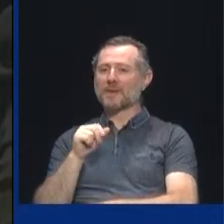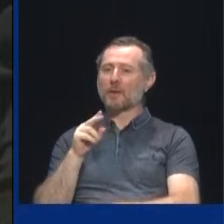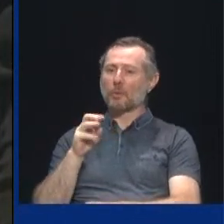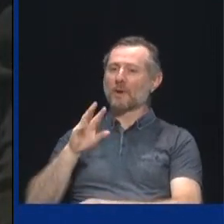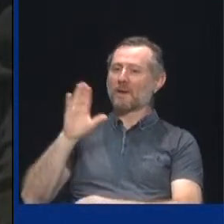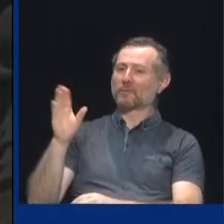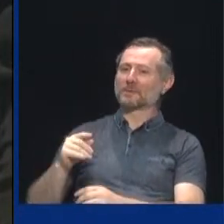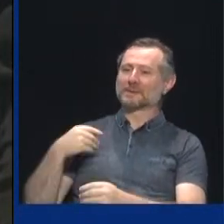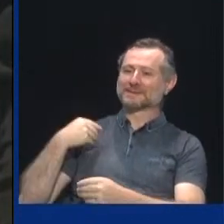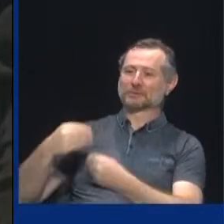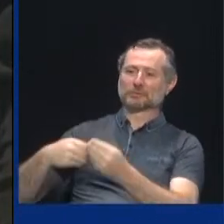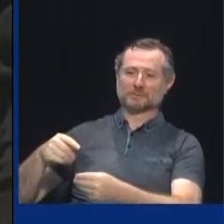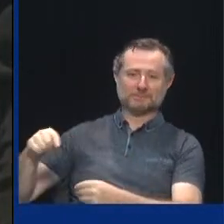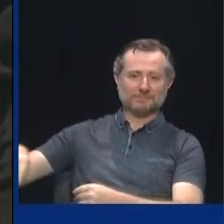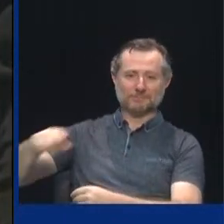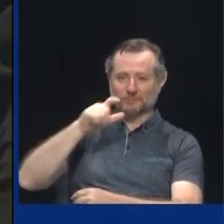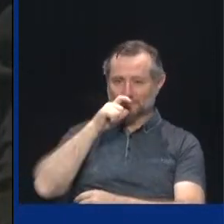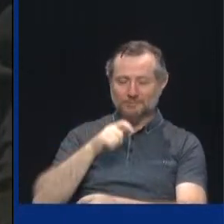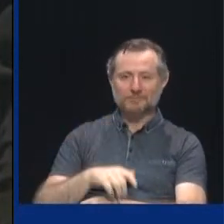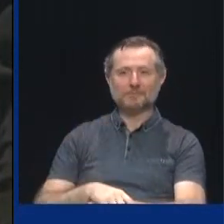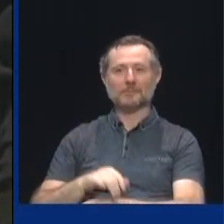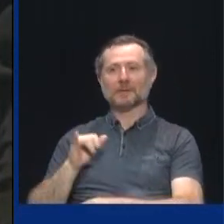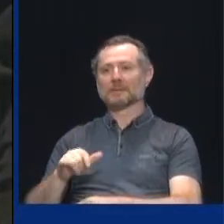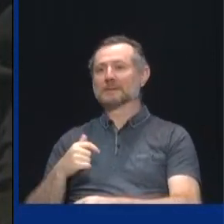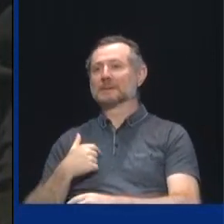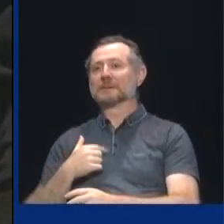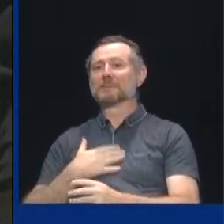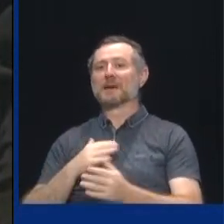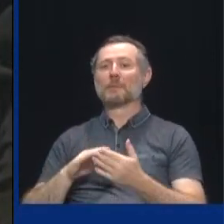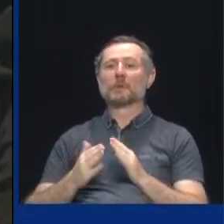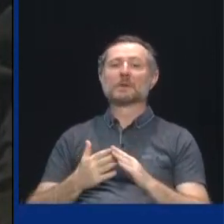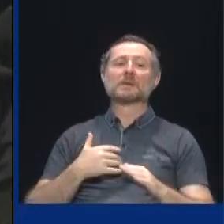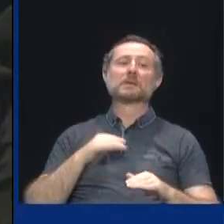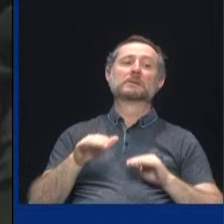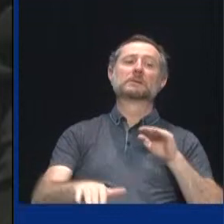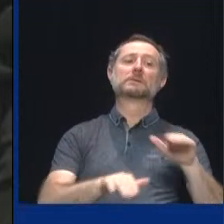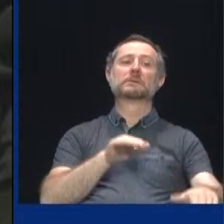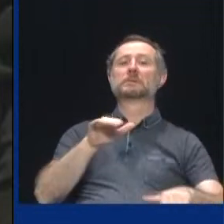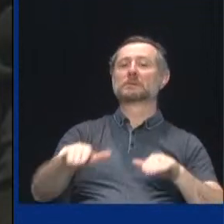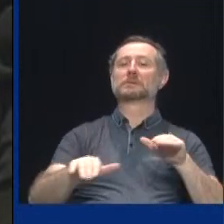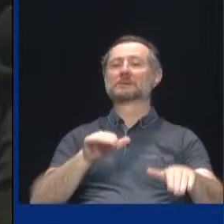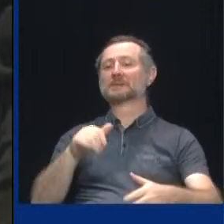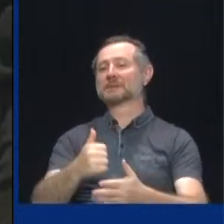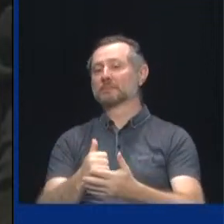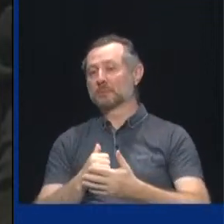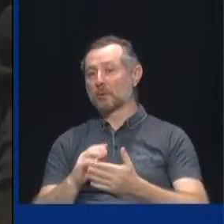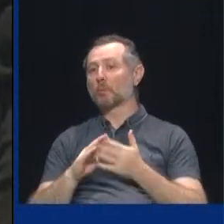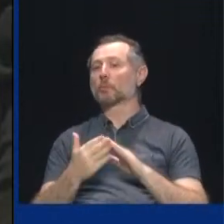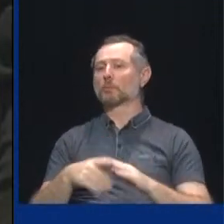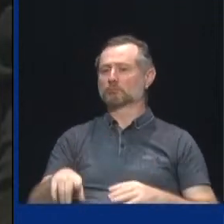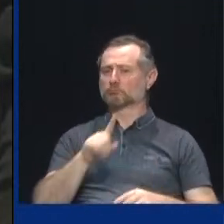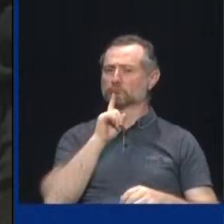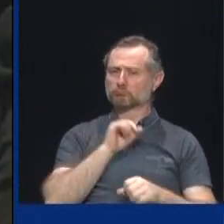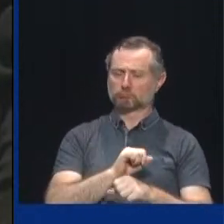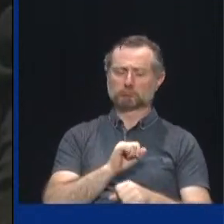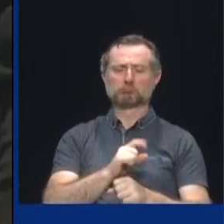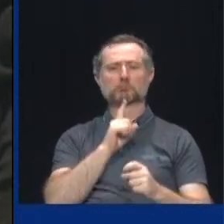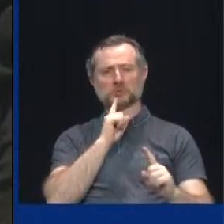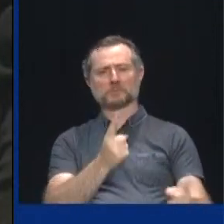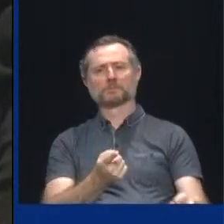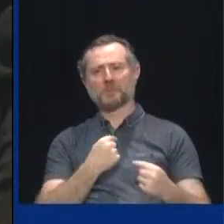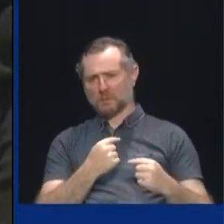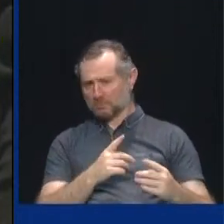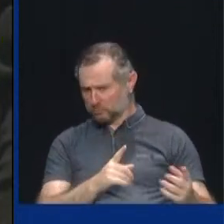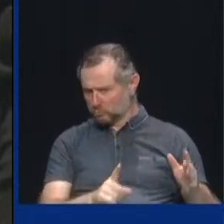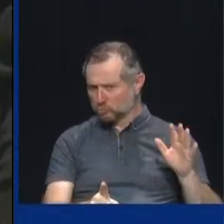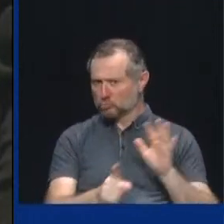help. I needed my community to bring me along. And the community responded. The community showed up.